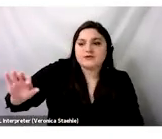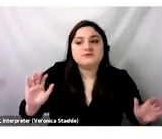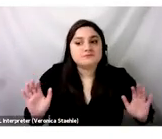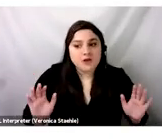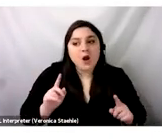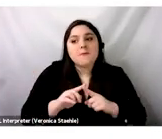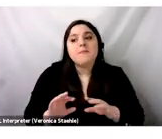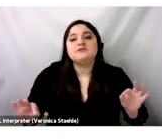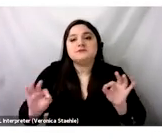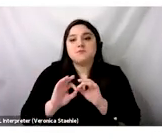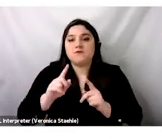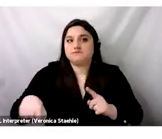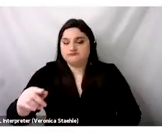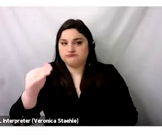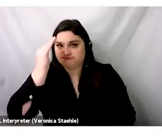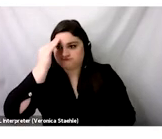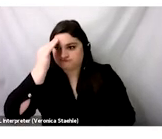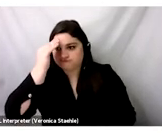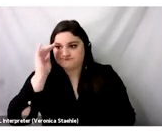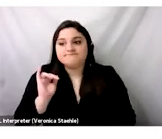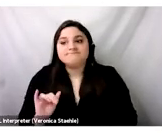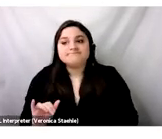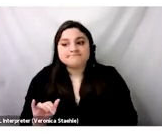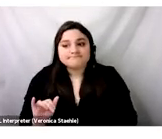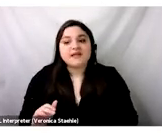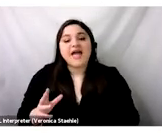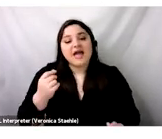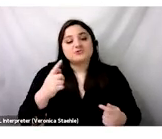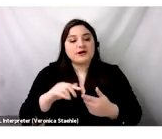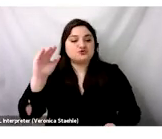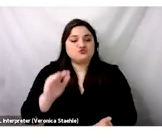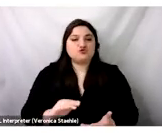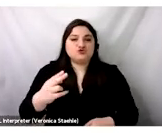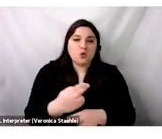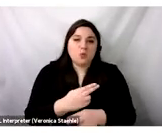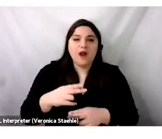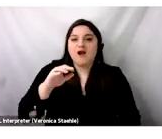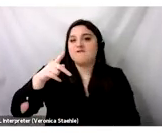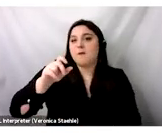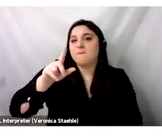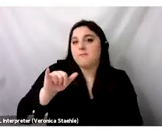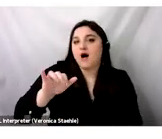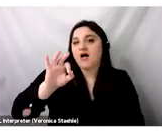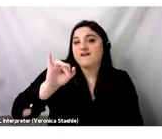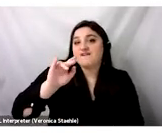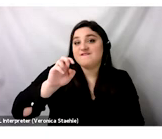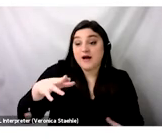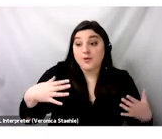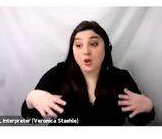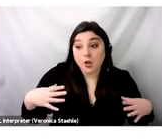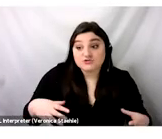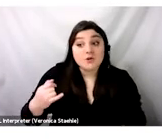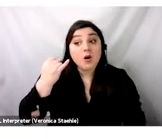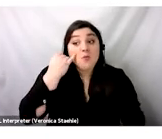mentioned, limiting our wearing of polyfiber clothing. If you're interested in buying a water filter